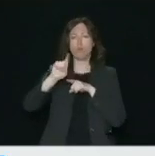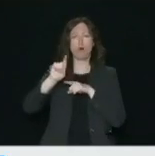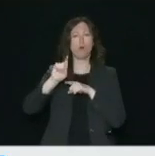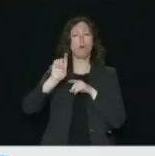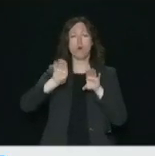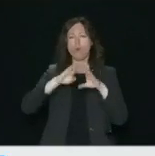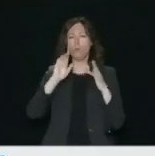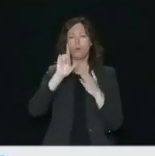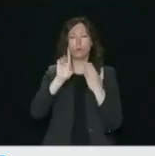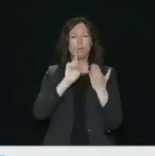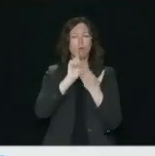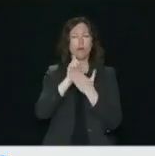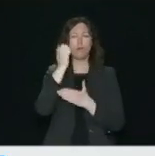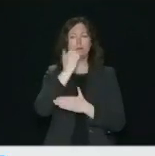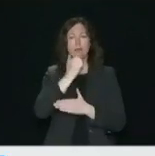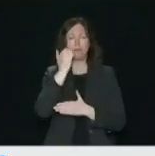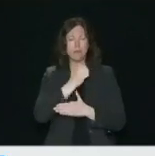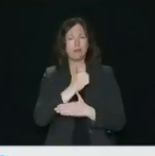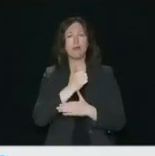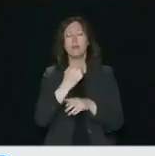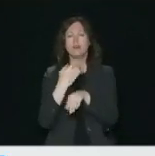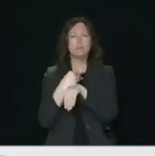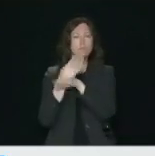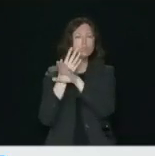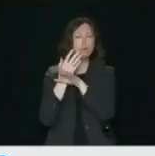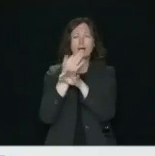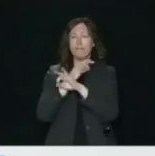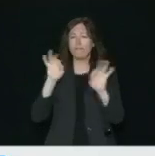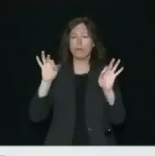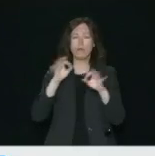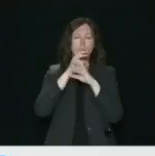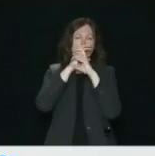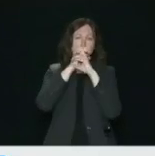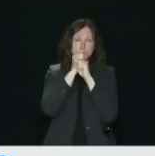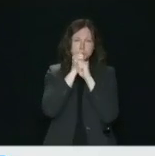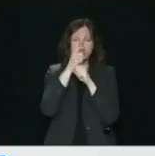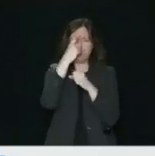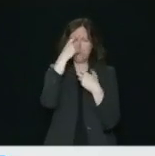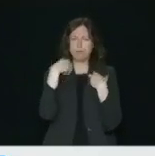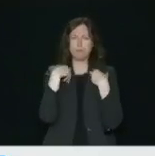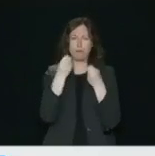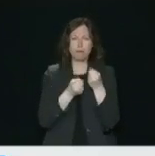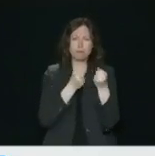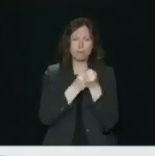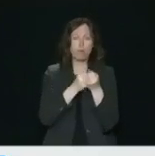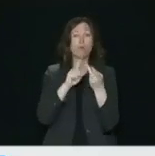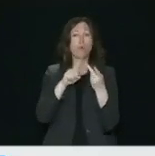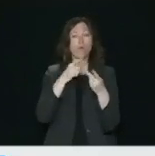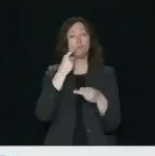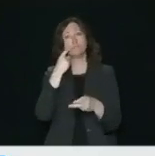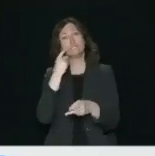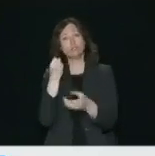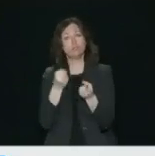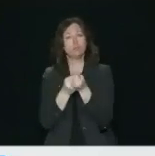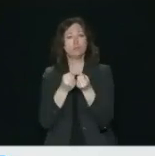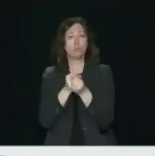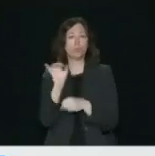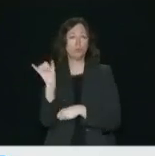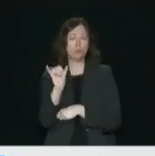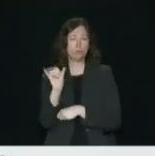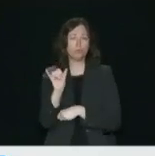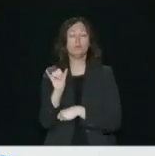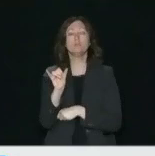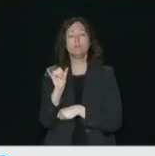suggests BA.2 is more transmissible than BA.1, BA.2 does not appear to be associated with more